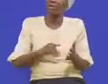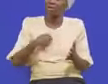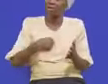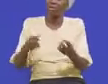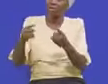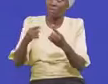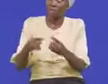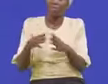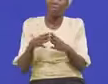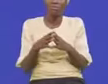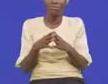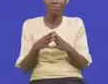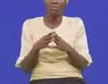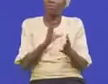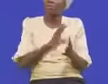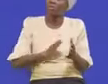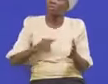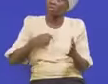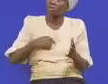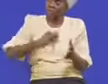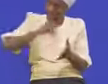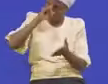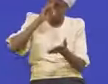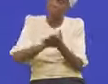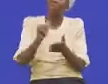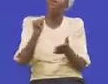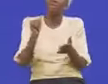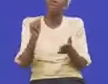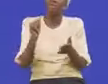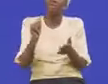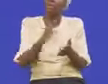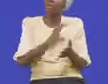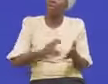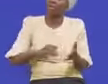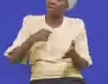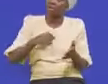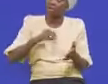Agblɔ be na ɖe Kristo me va. Kristo me xɔse.